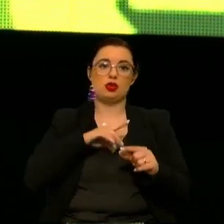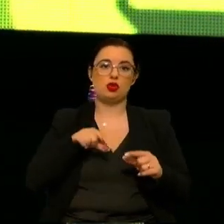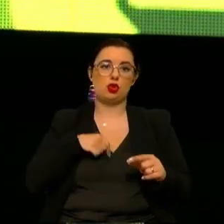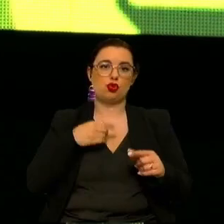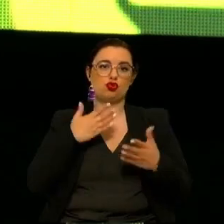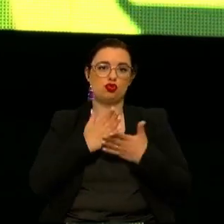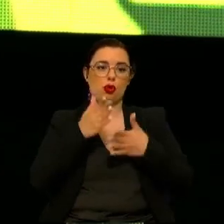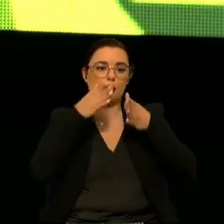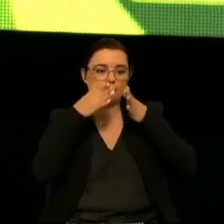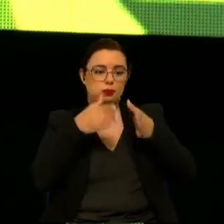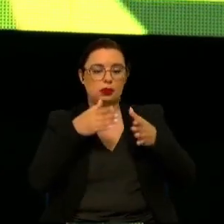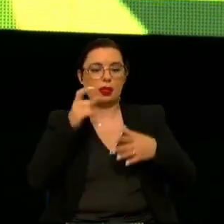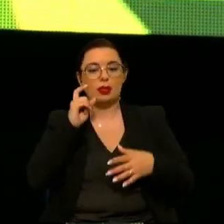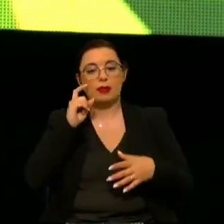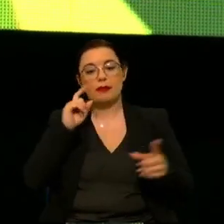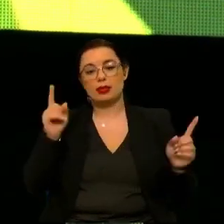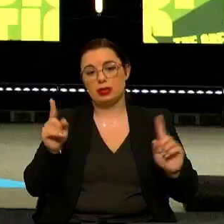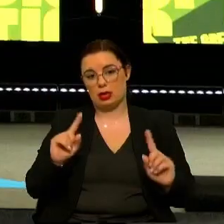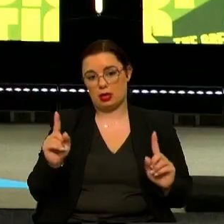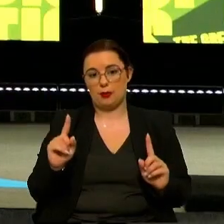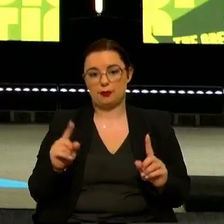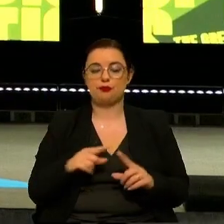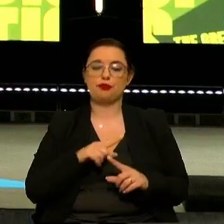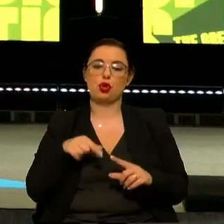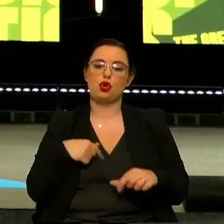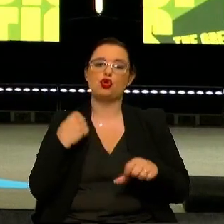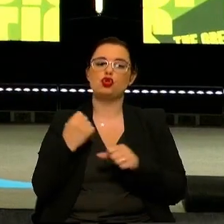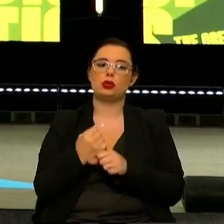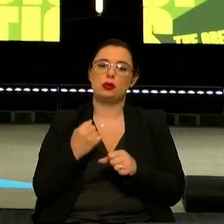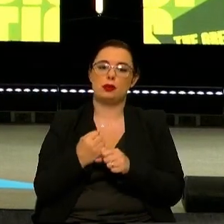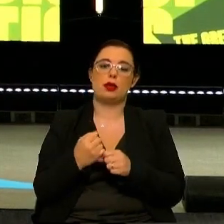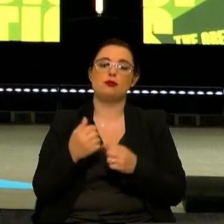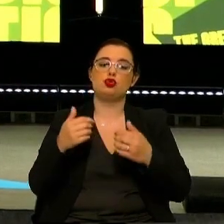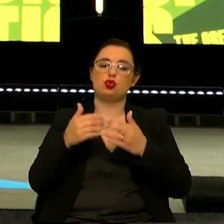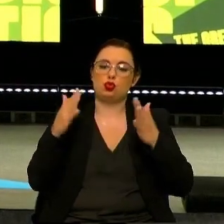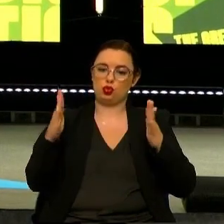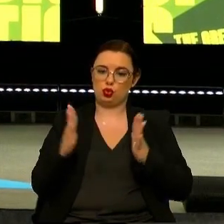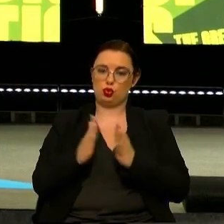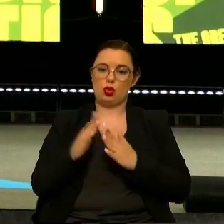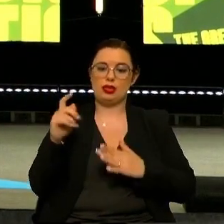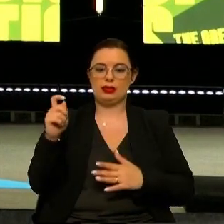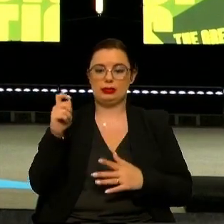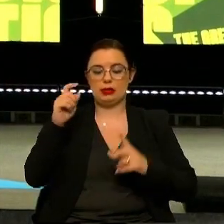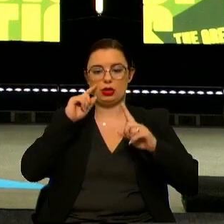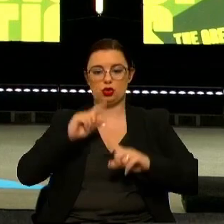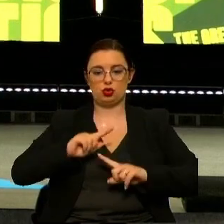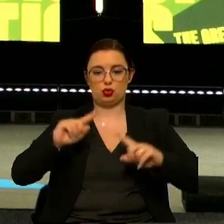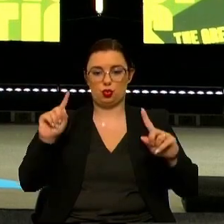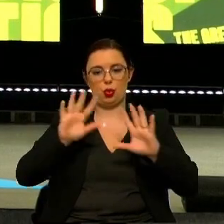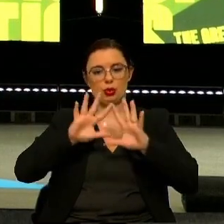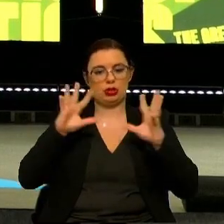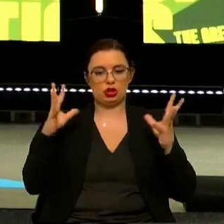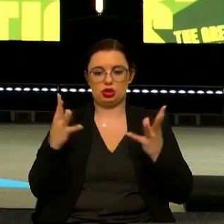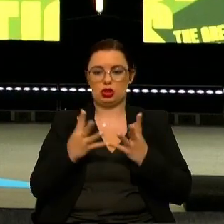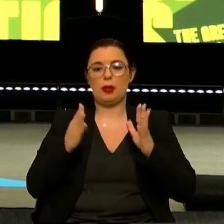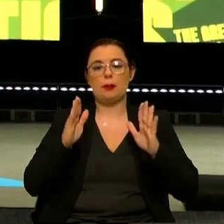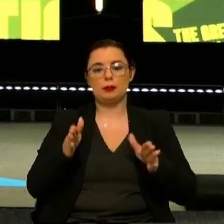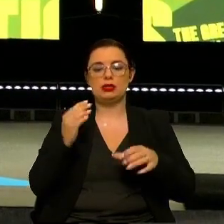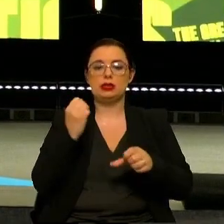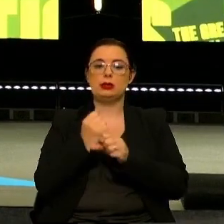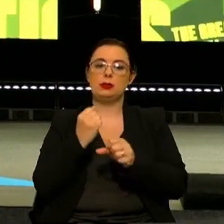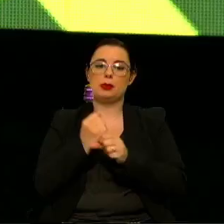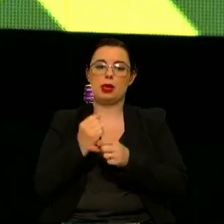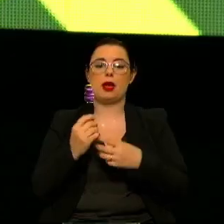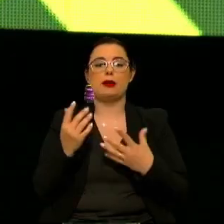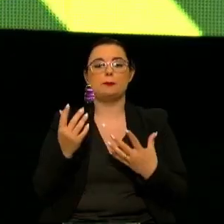And it's not only about defense. We also work with all public entities at large